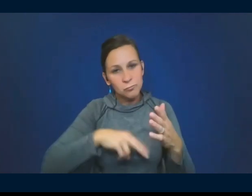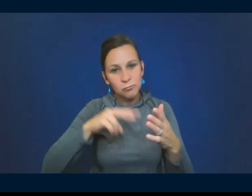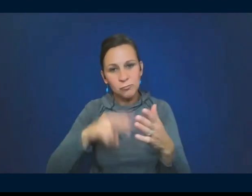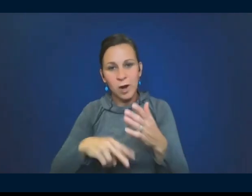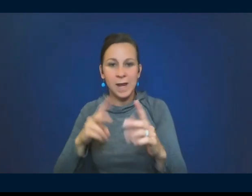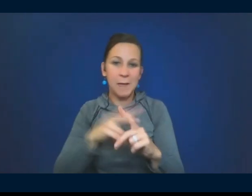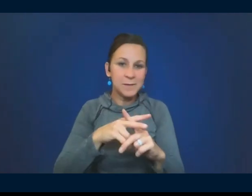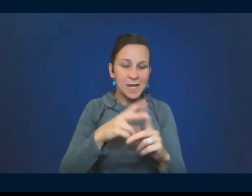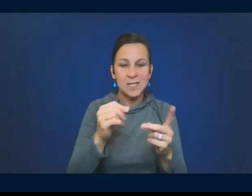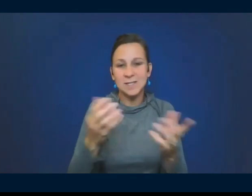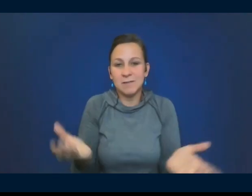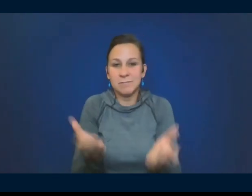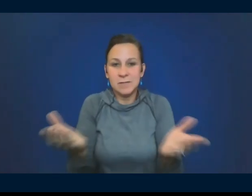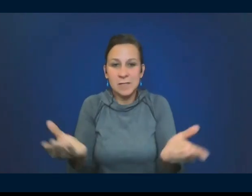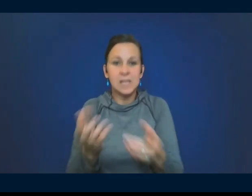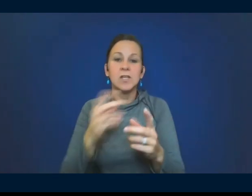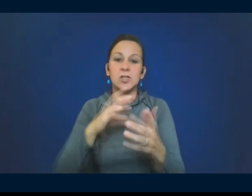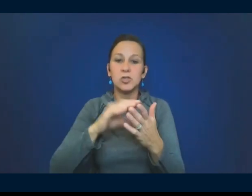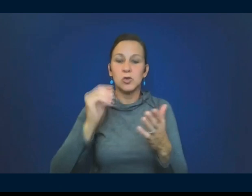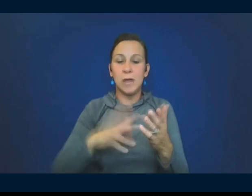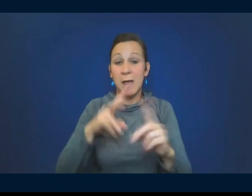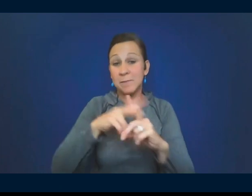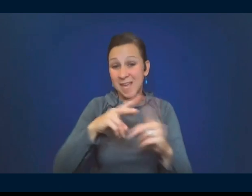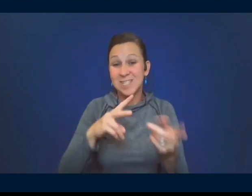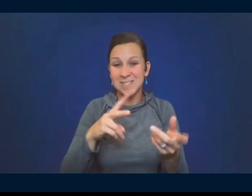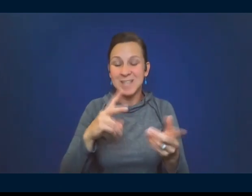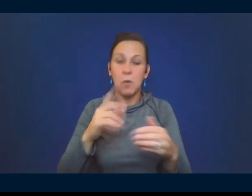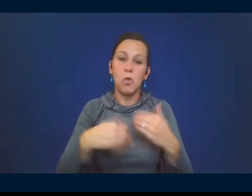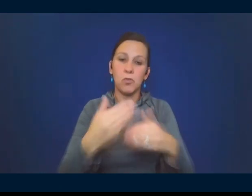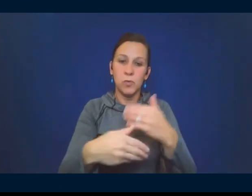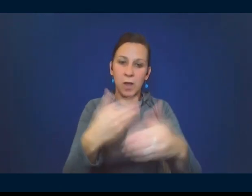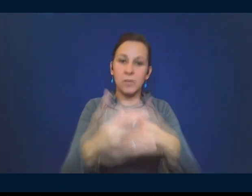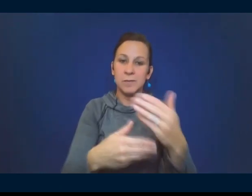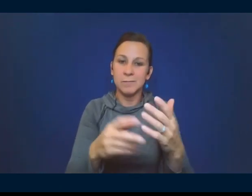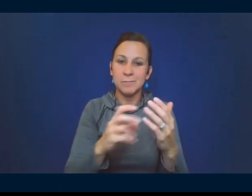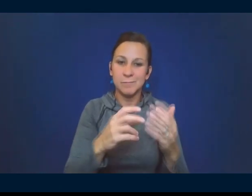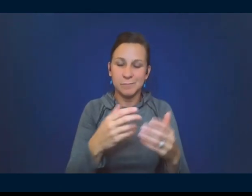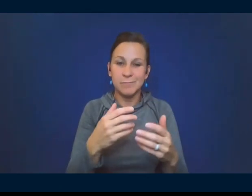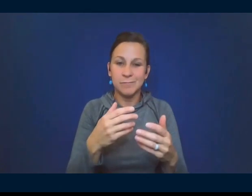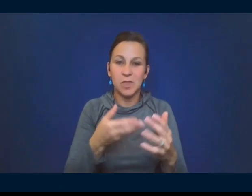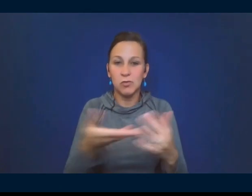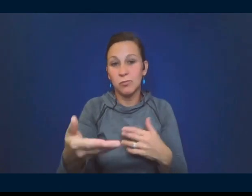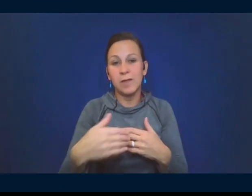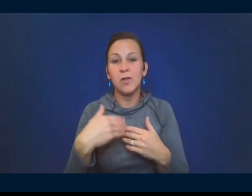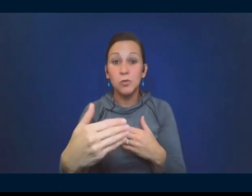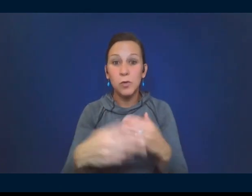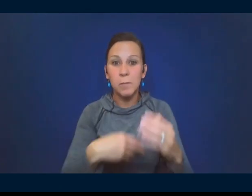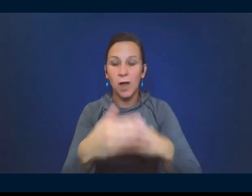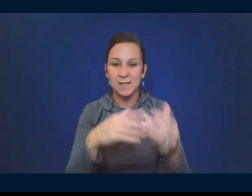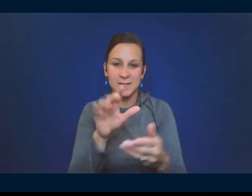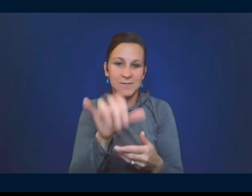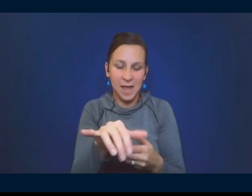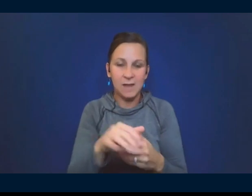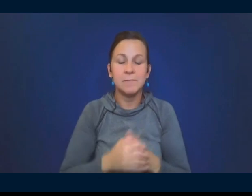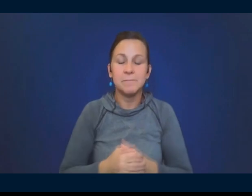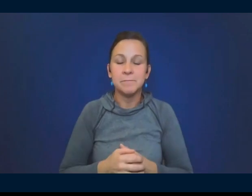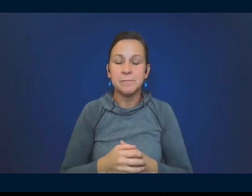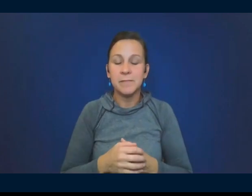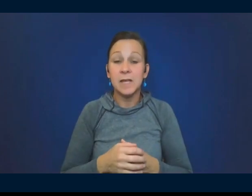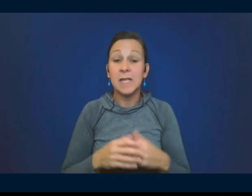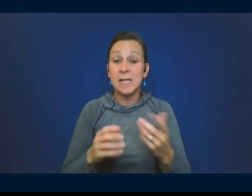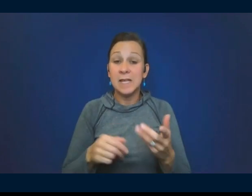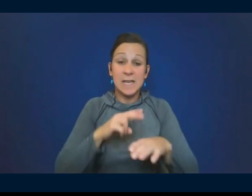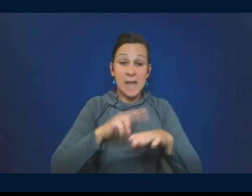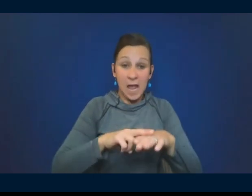student applications as they go through their journey in applying for this premier fellowship. It's a national